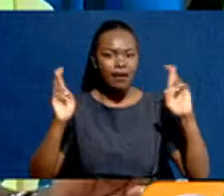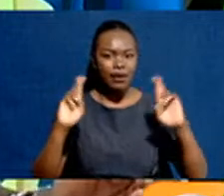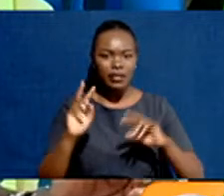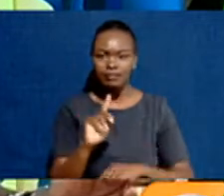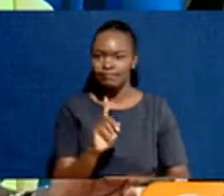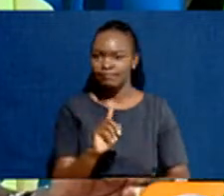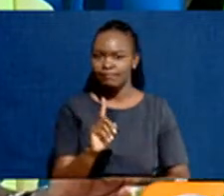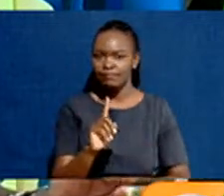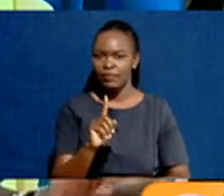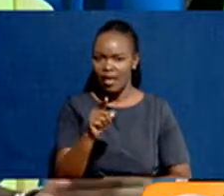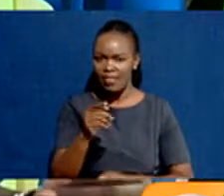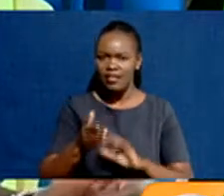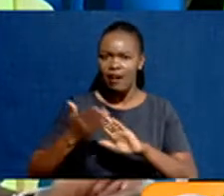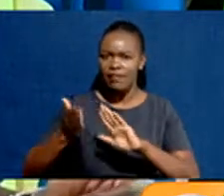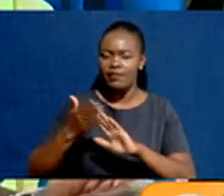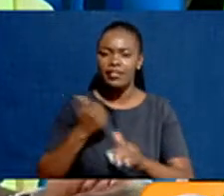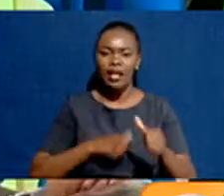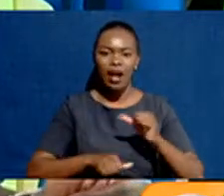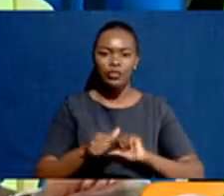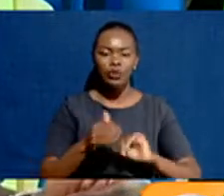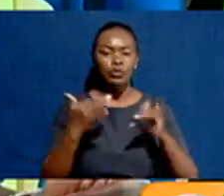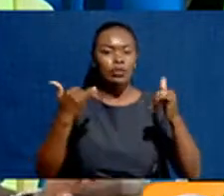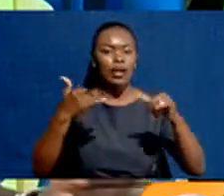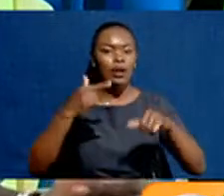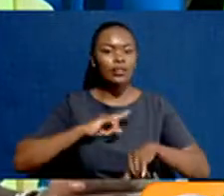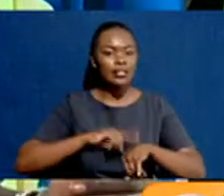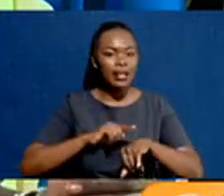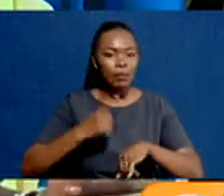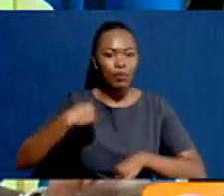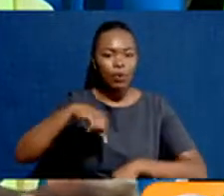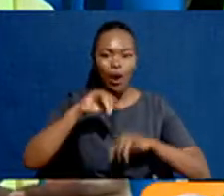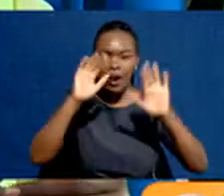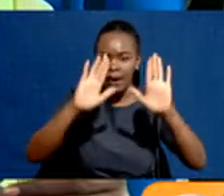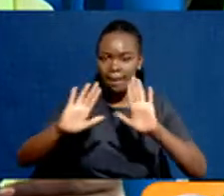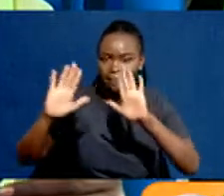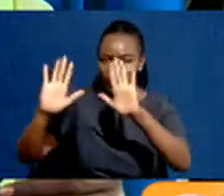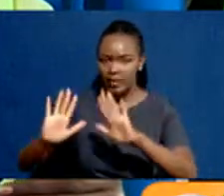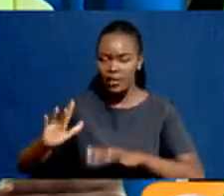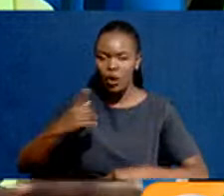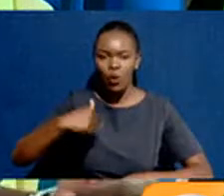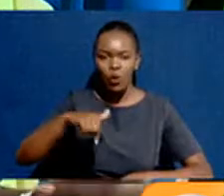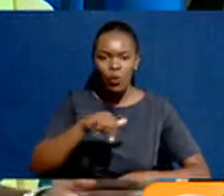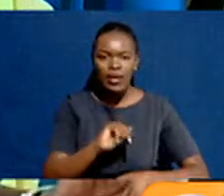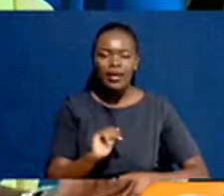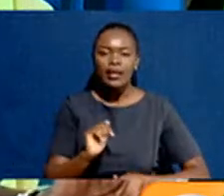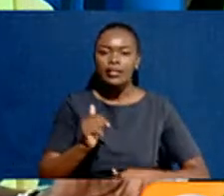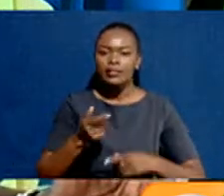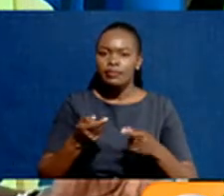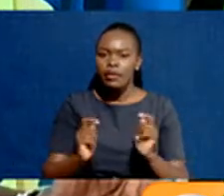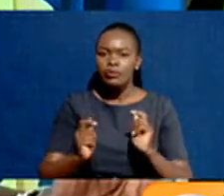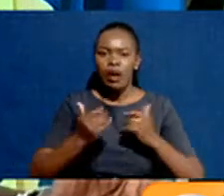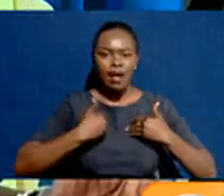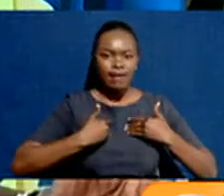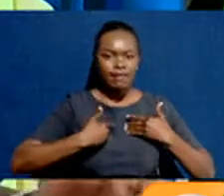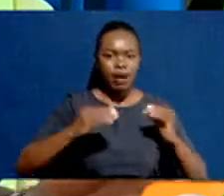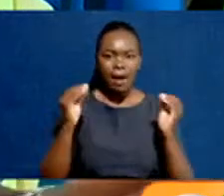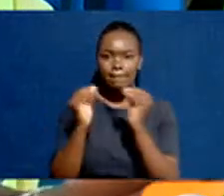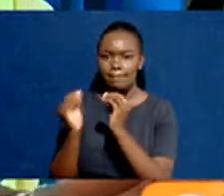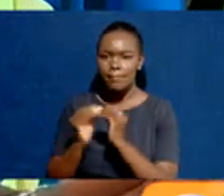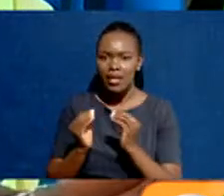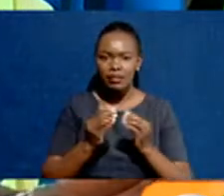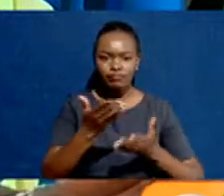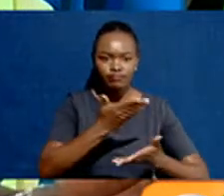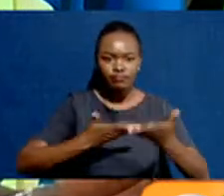So when we were campaigning, we had a session with all stakeholders in